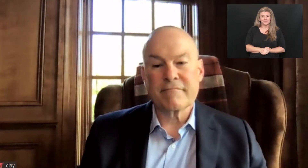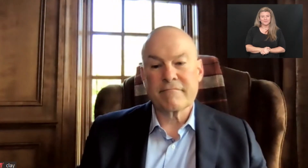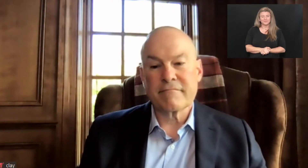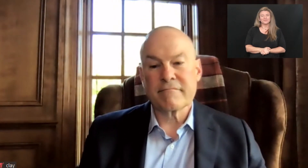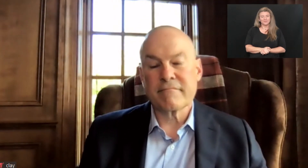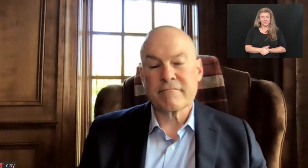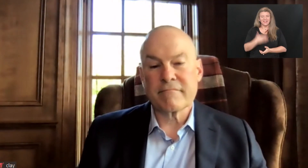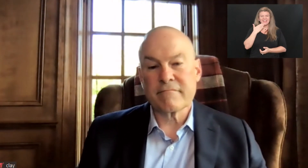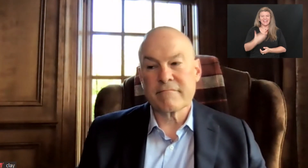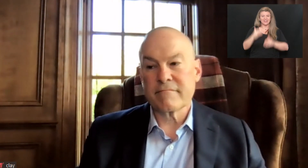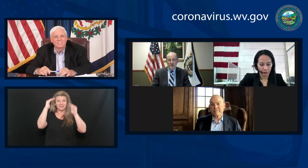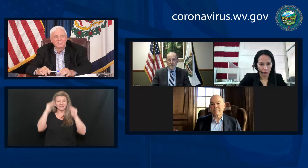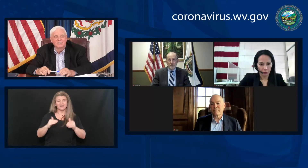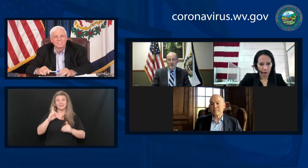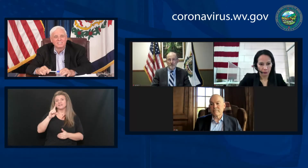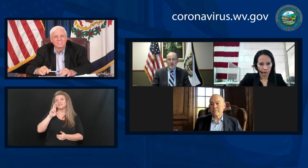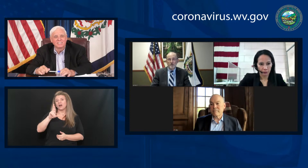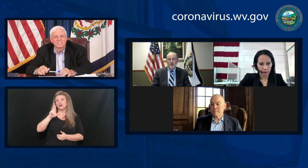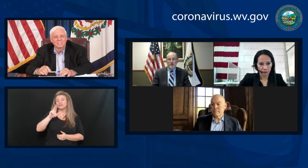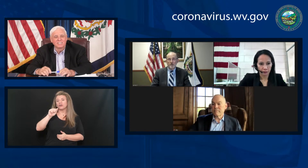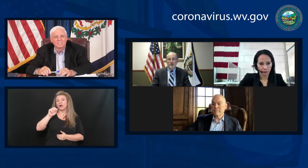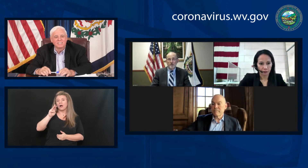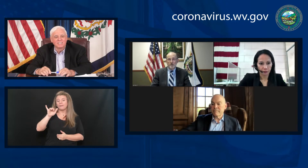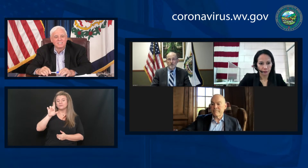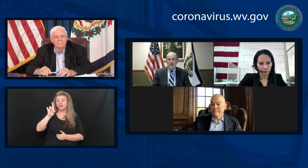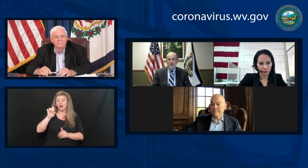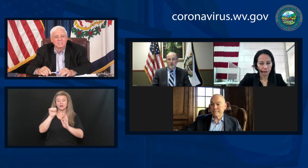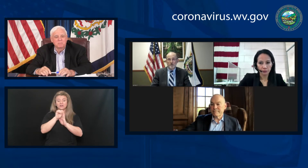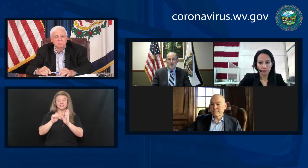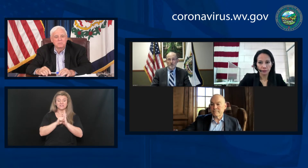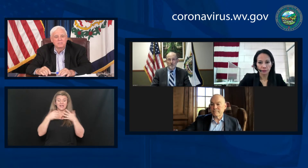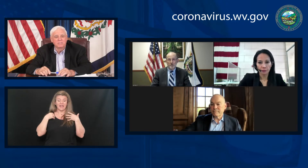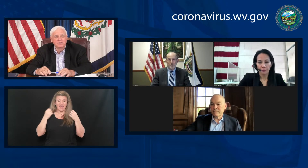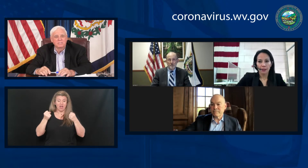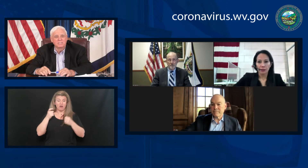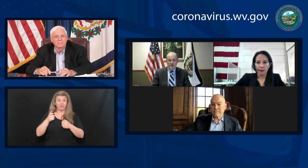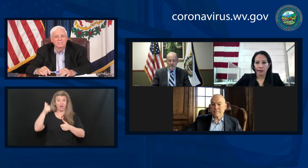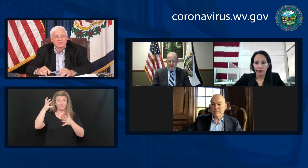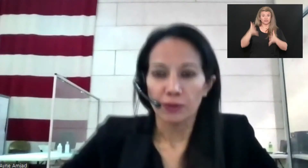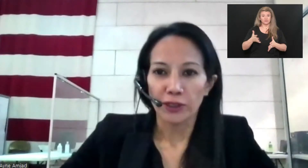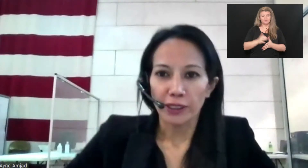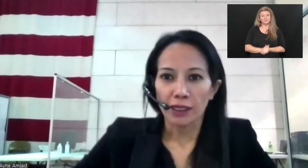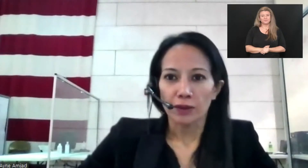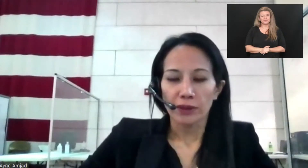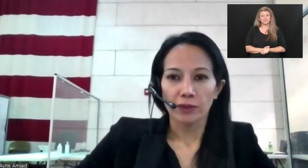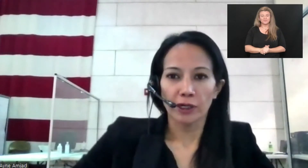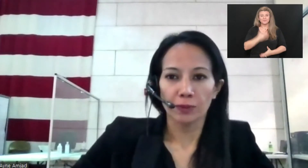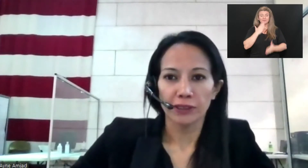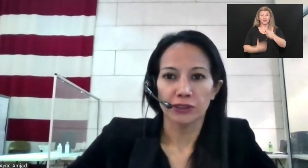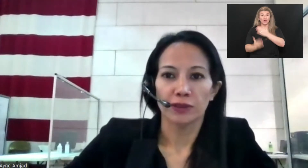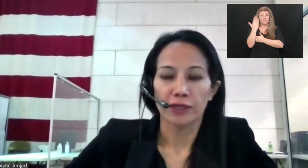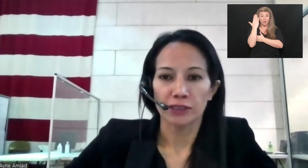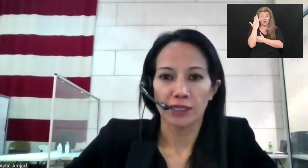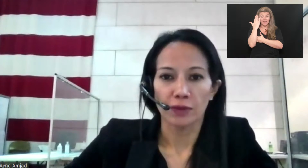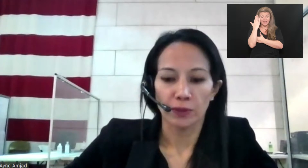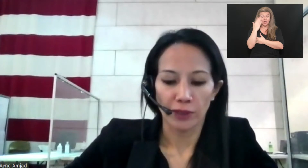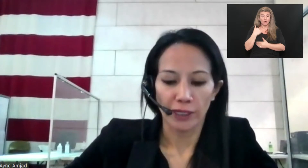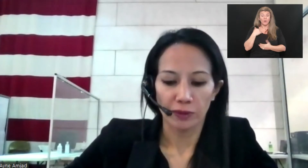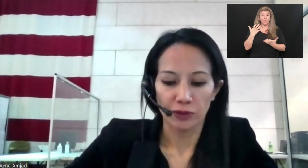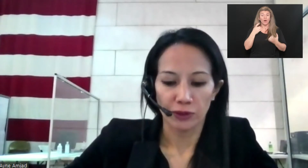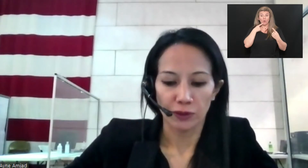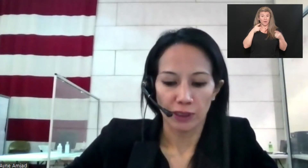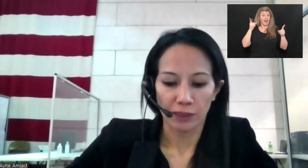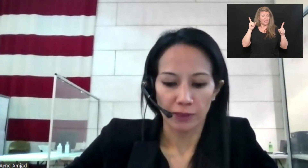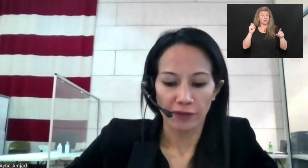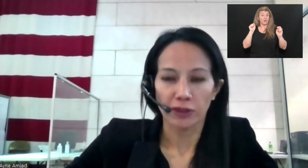All right, thank you, Dr. Marsh. Next, we'll go to Dr. Ayn Amjad, our state health officer. Good morning. We are pleased to announce that we were